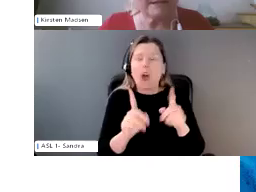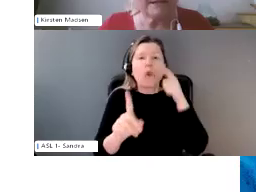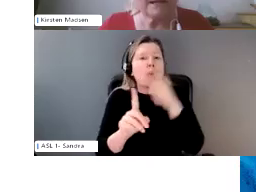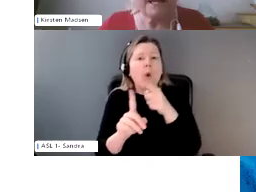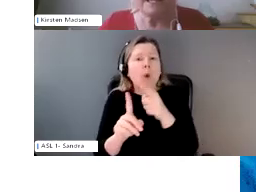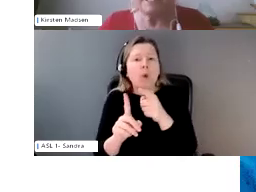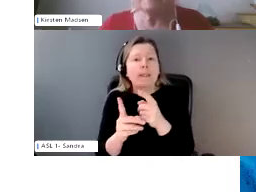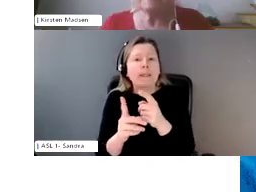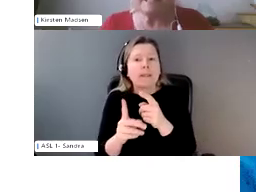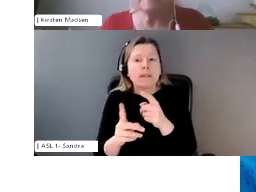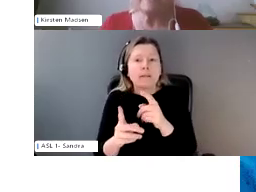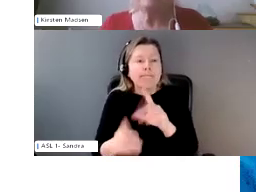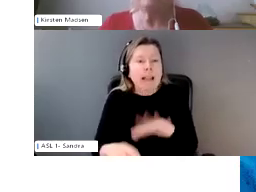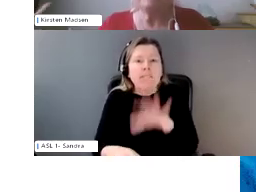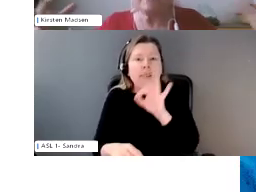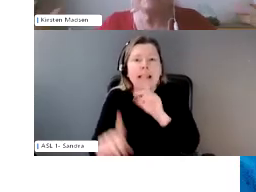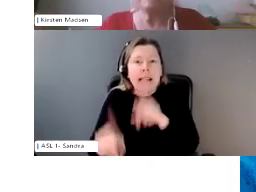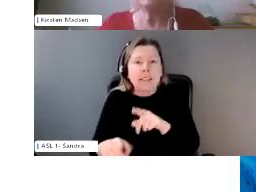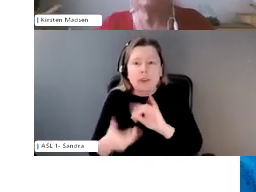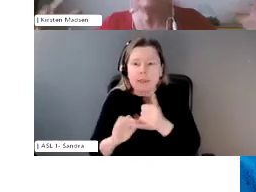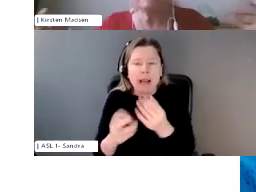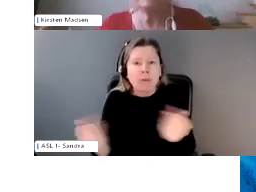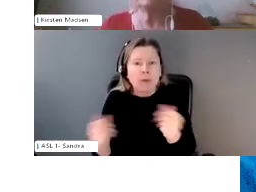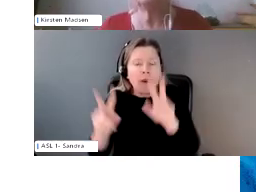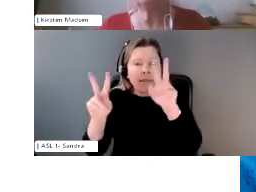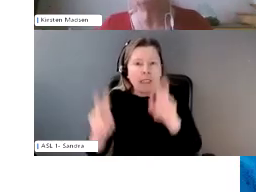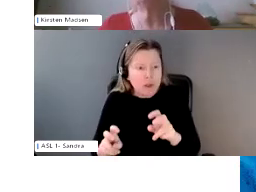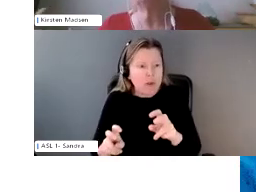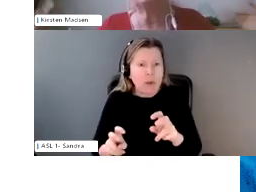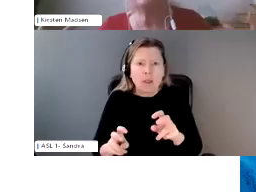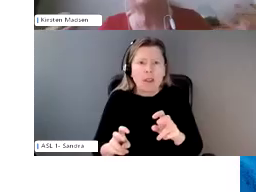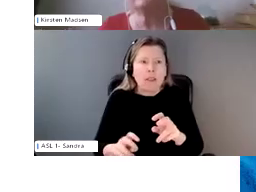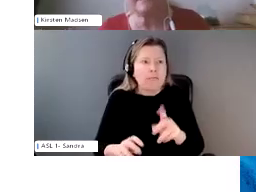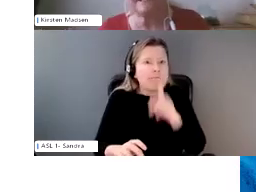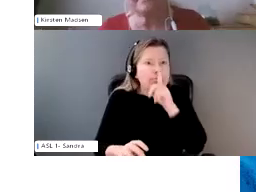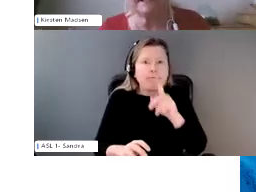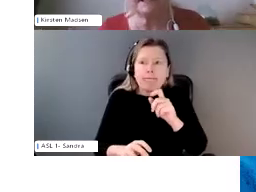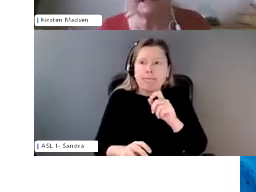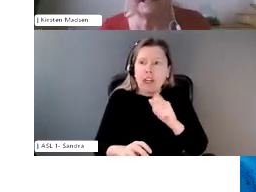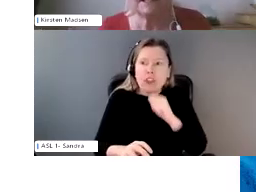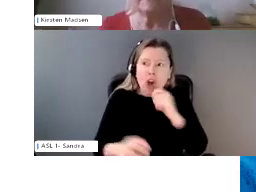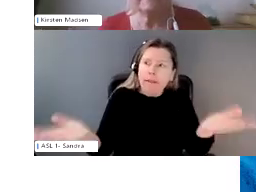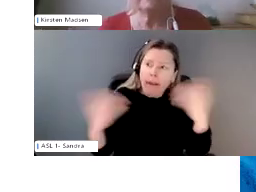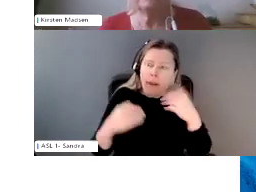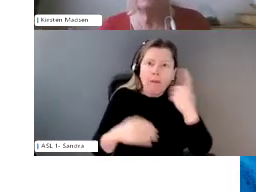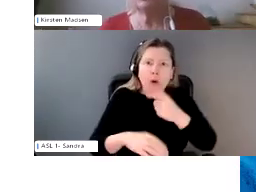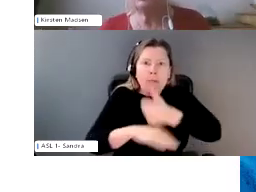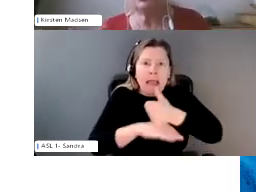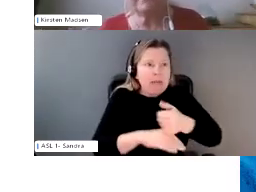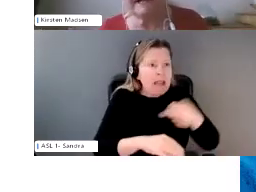game. Instead, everybody is invited to improve the environment.